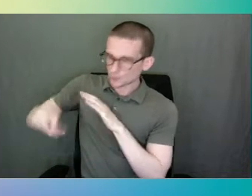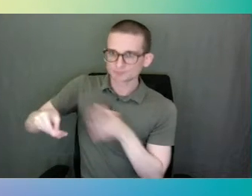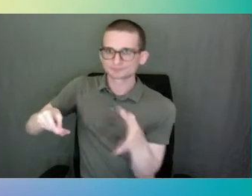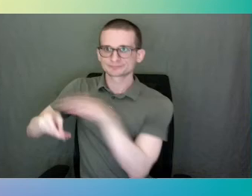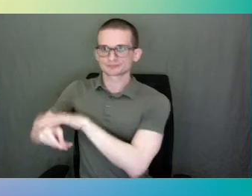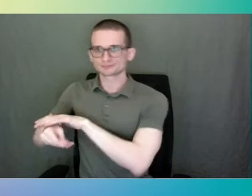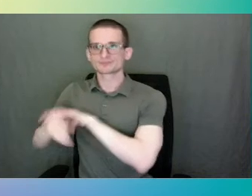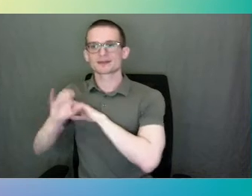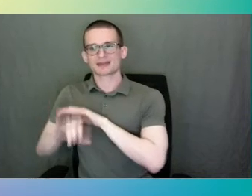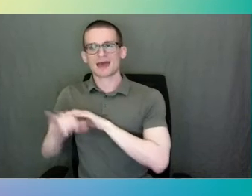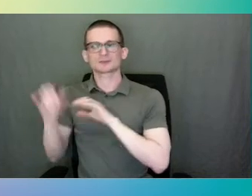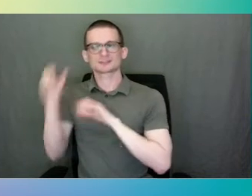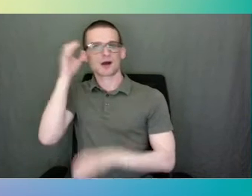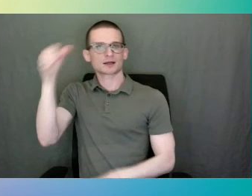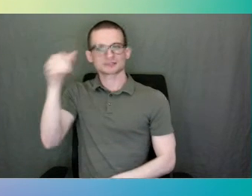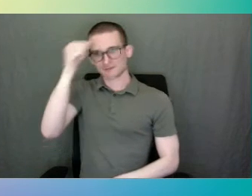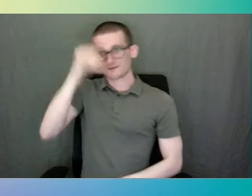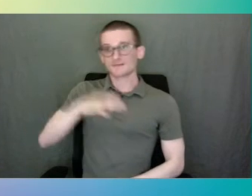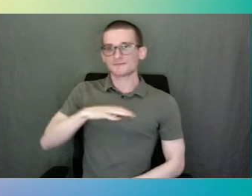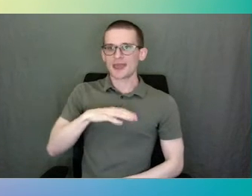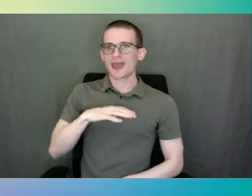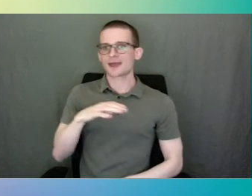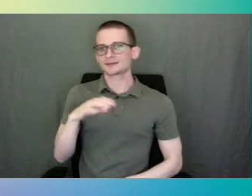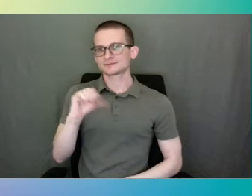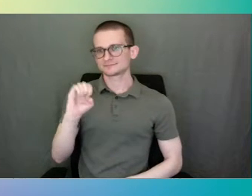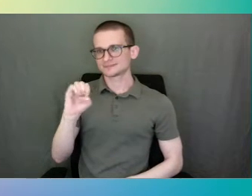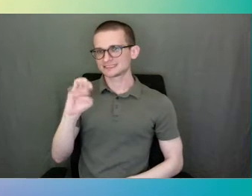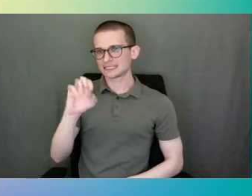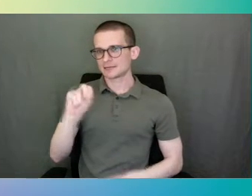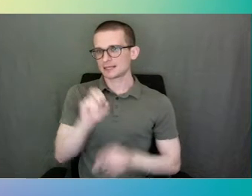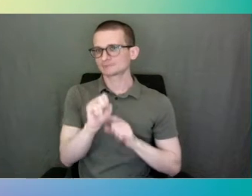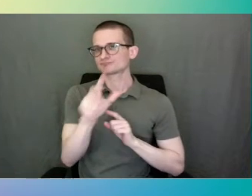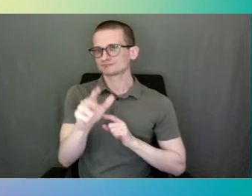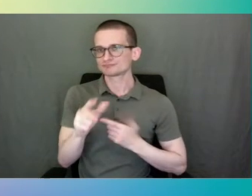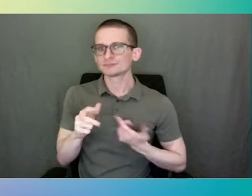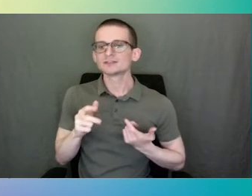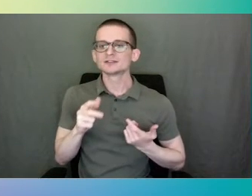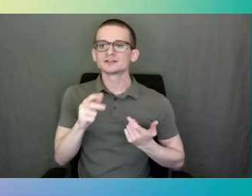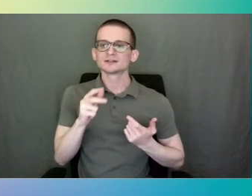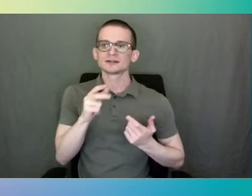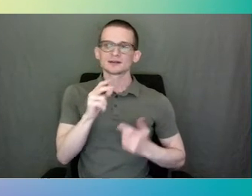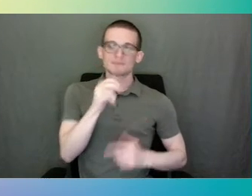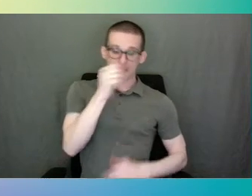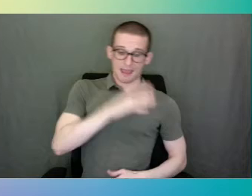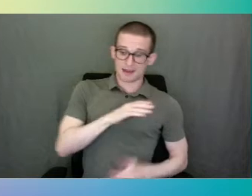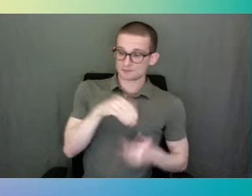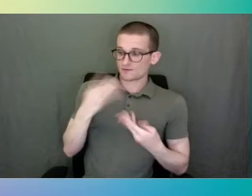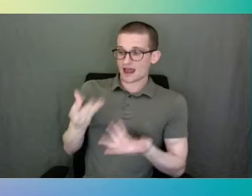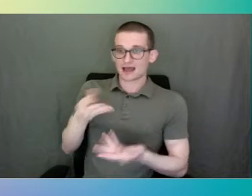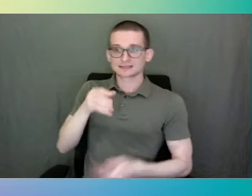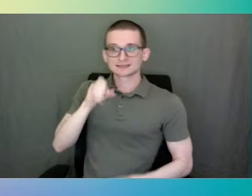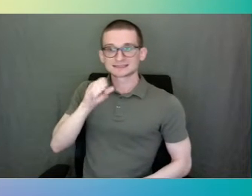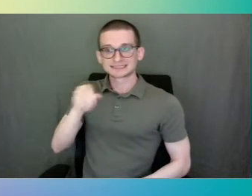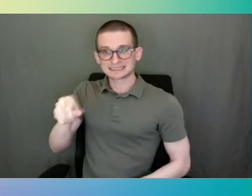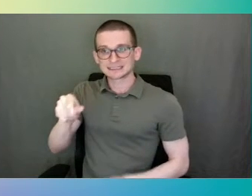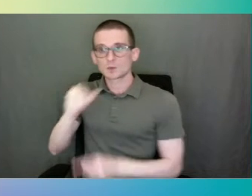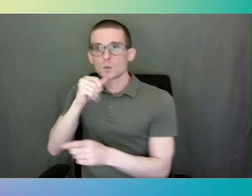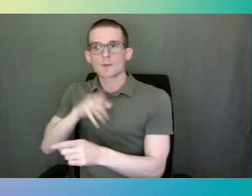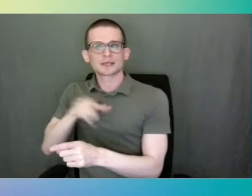place the semen in a woman who was just a planting field. She had no contribution. We wouldn't know that though a